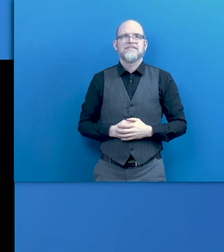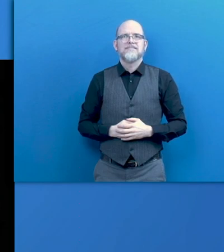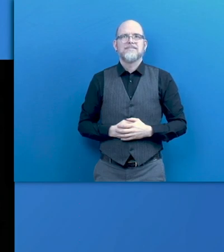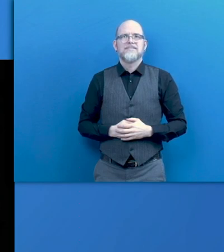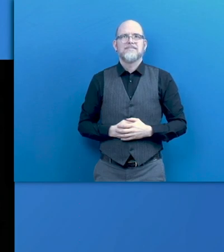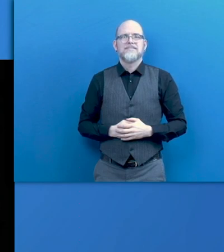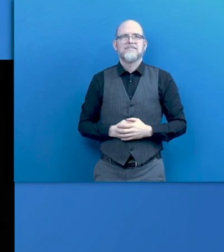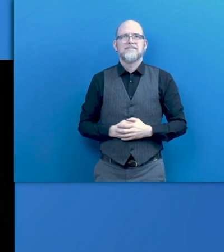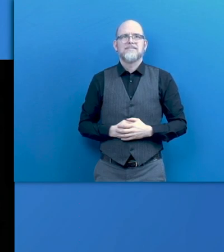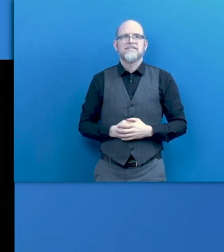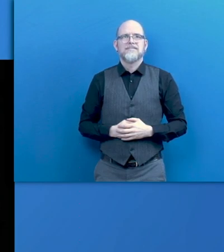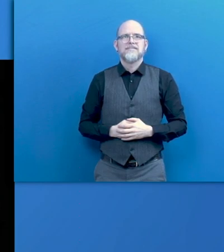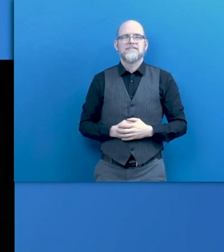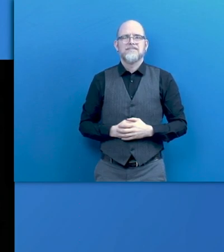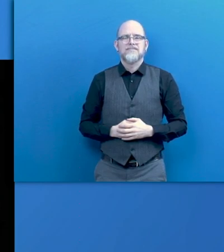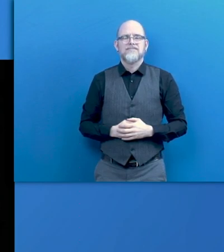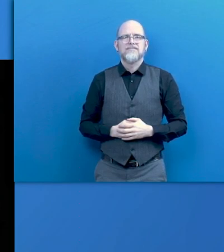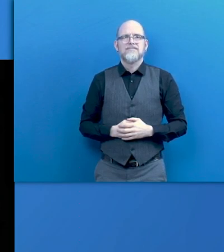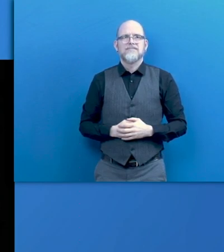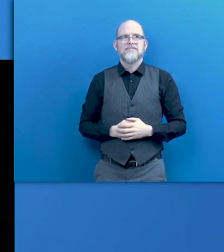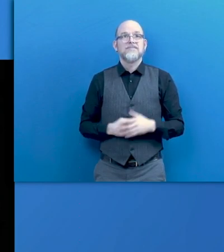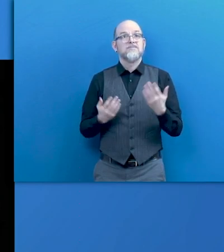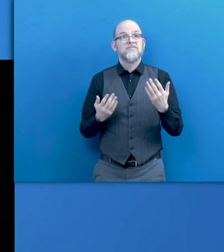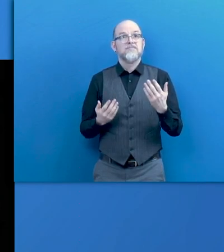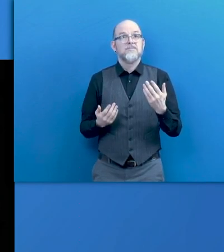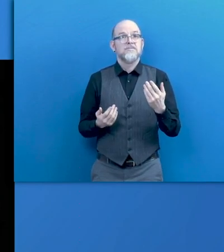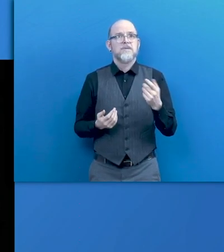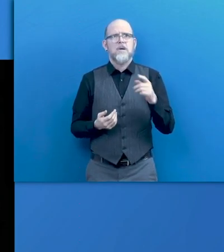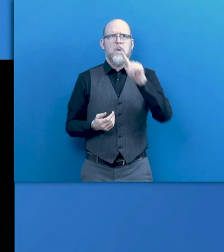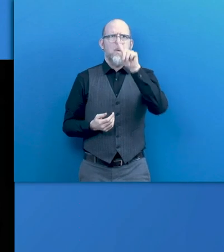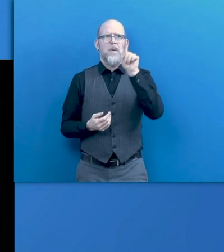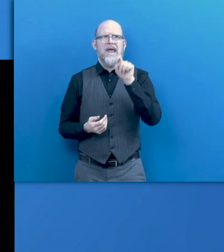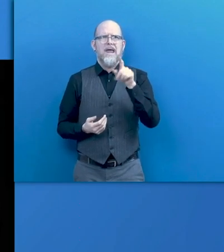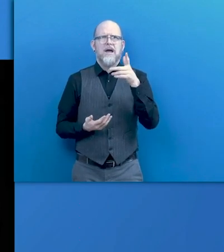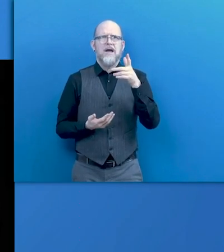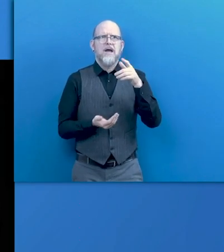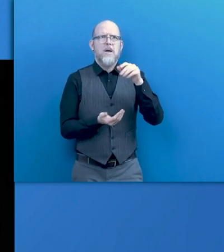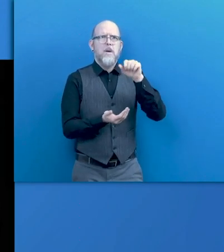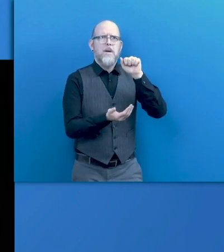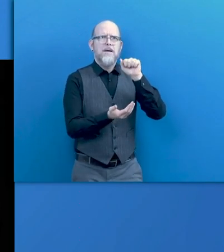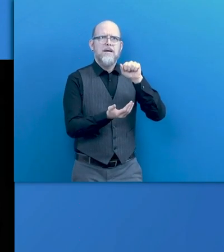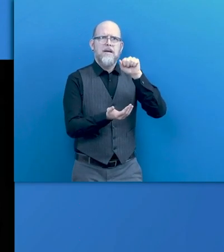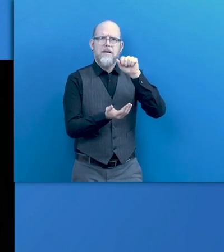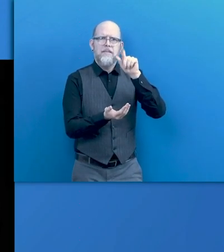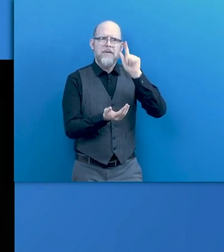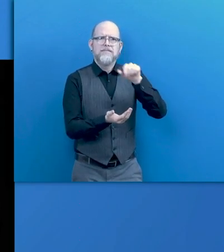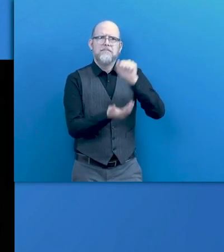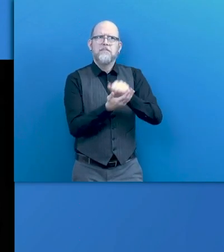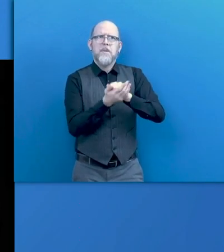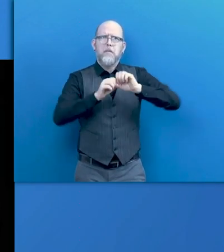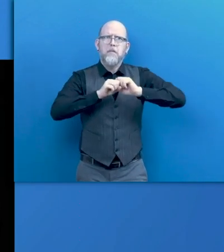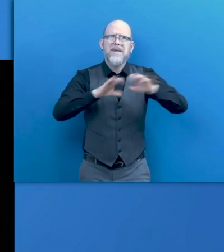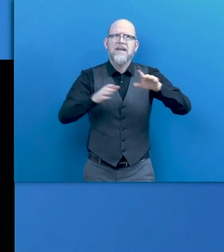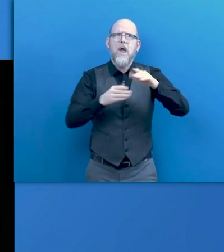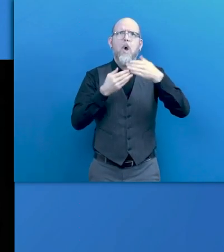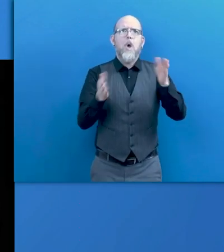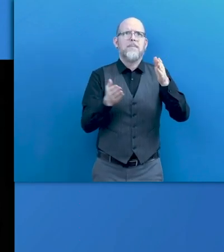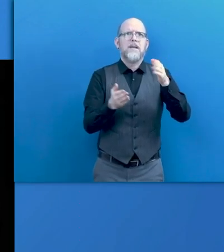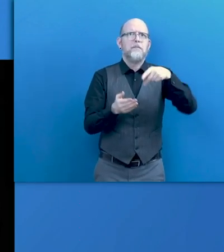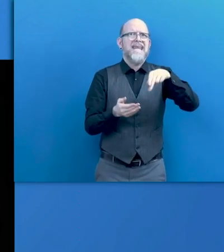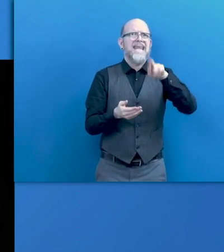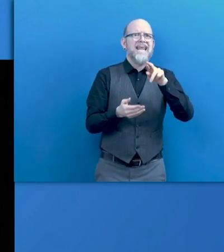wo halt es irgendwie eine Art Förderung oder so gibt. Because the publishers are not currently doing it. Maybe one would have to force it